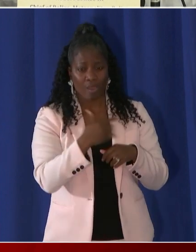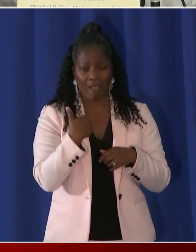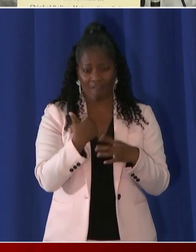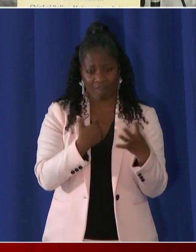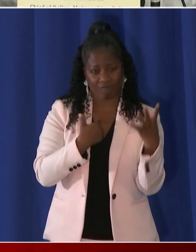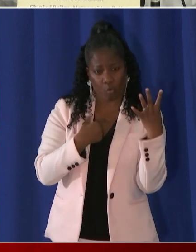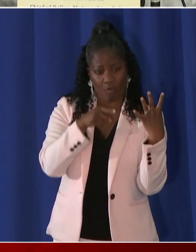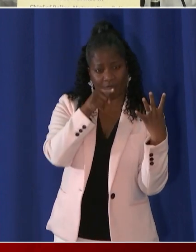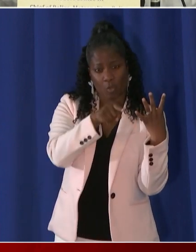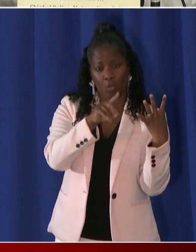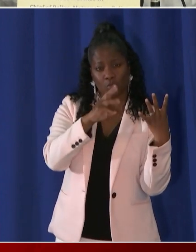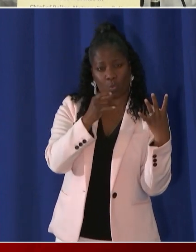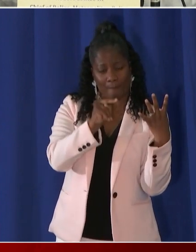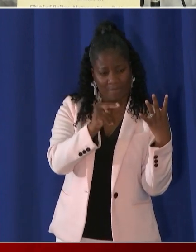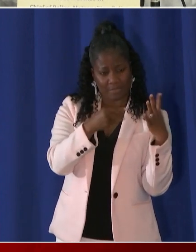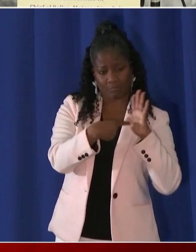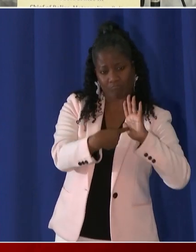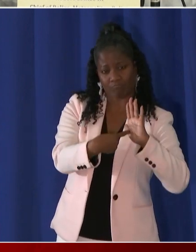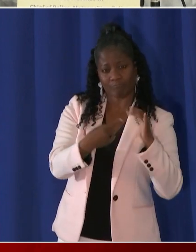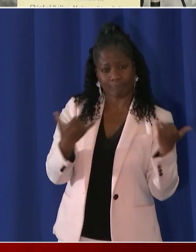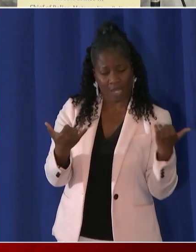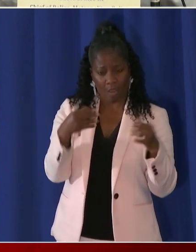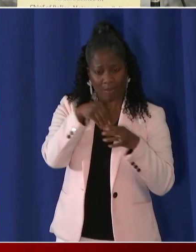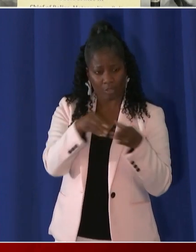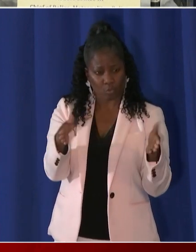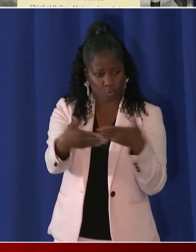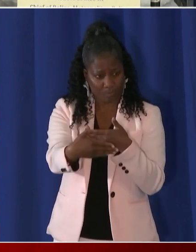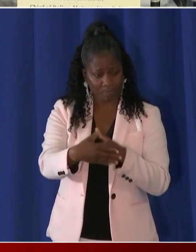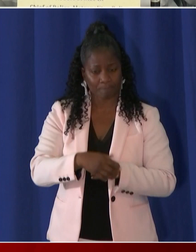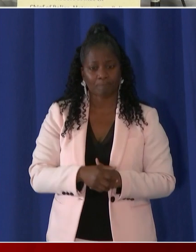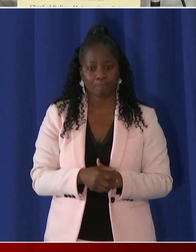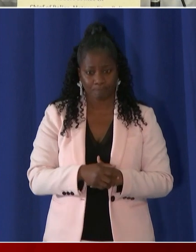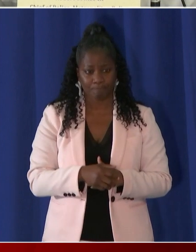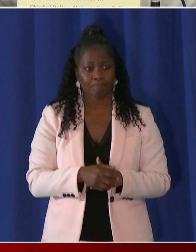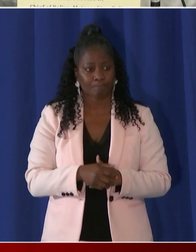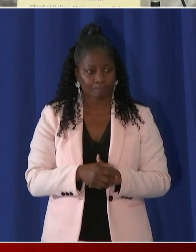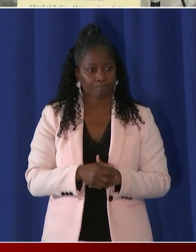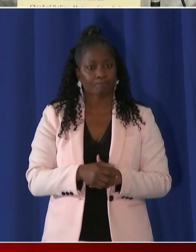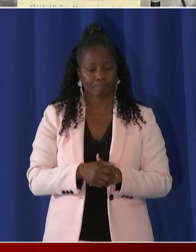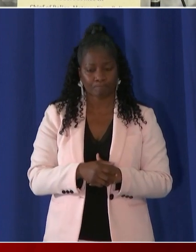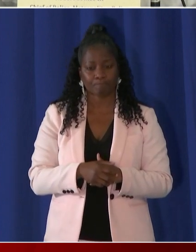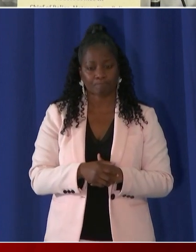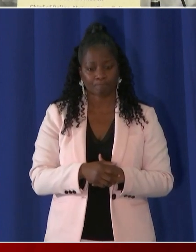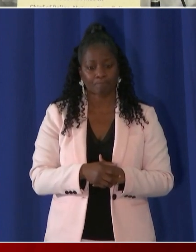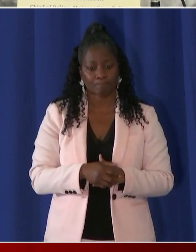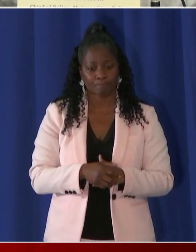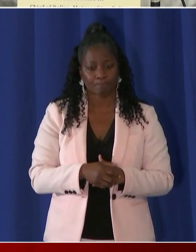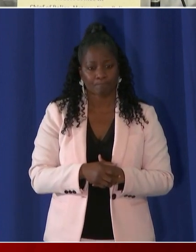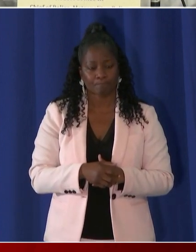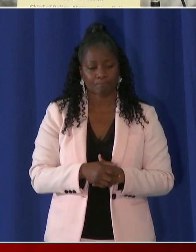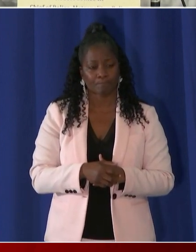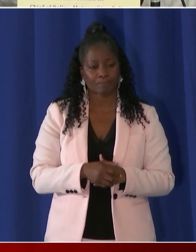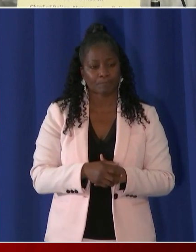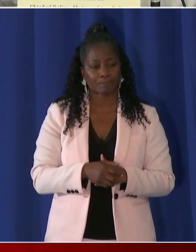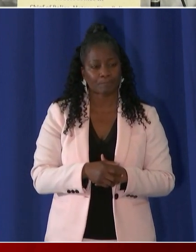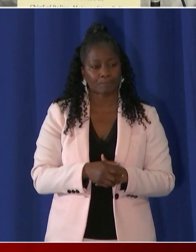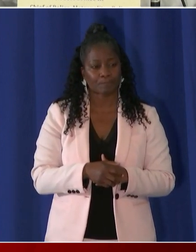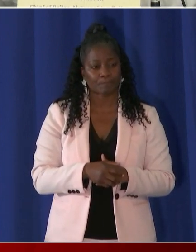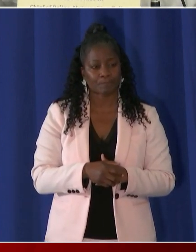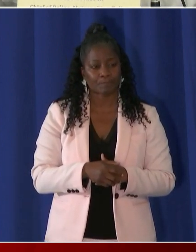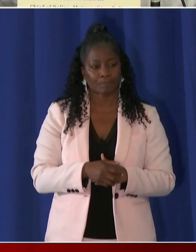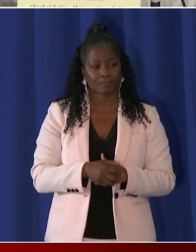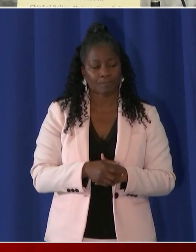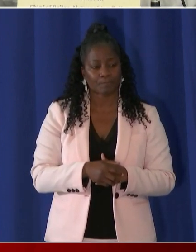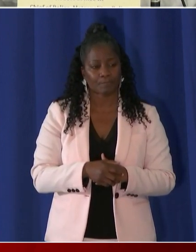4 of those weapons that are on display, actually from the Van Ness Street apartment, that are on display just to the left of the deputy mayor.